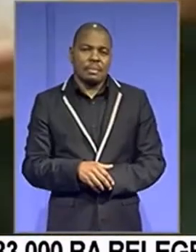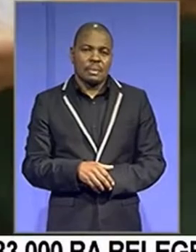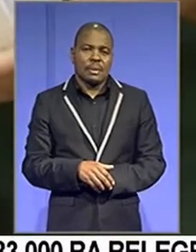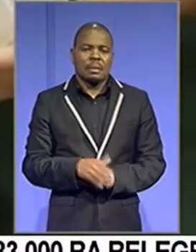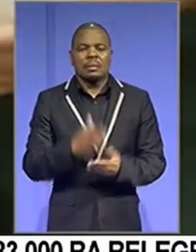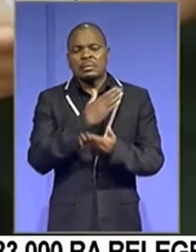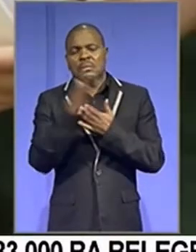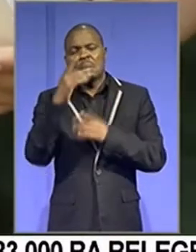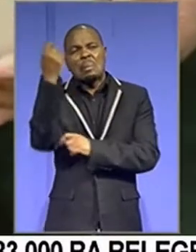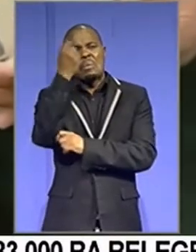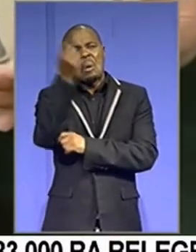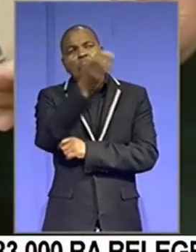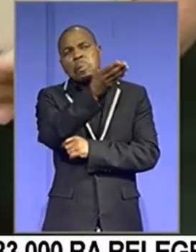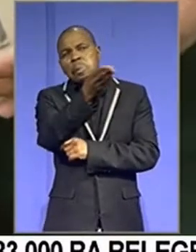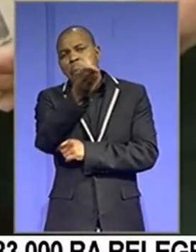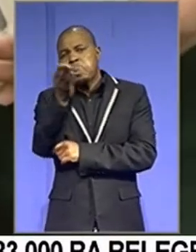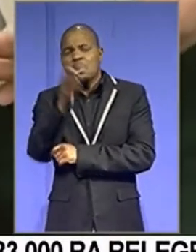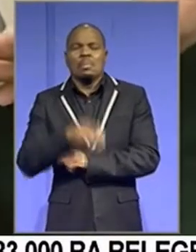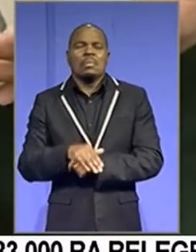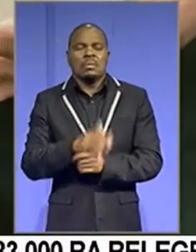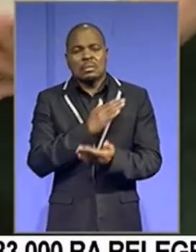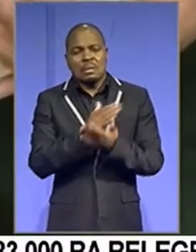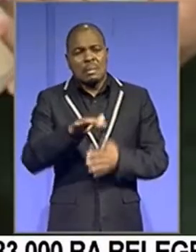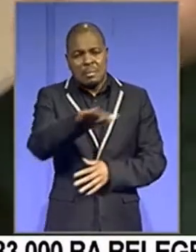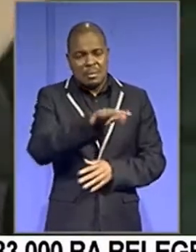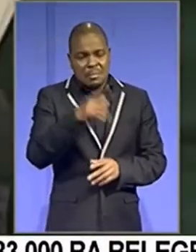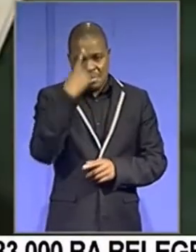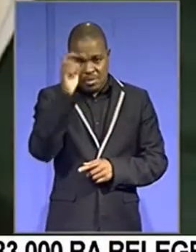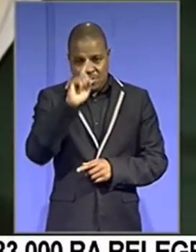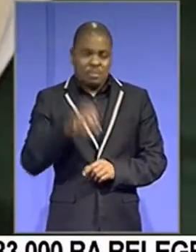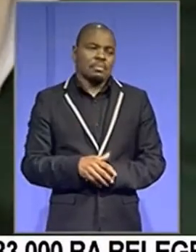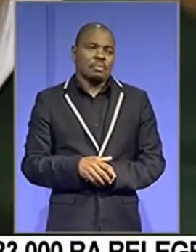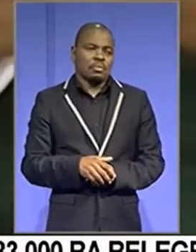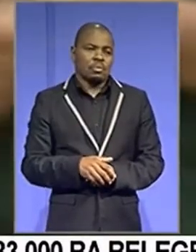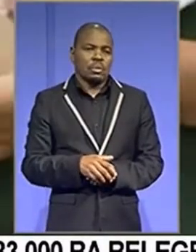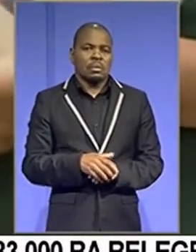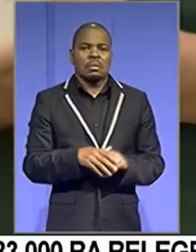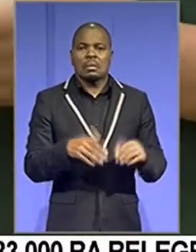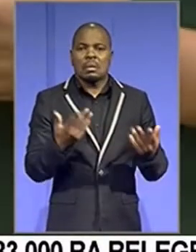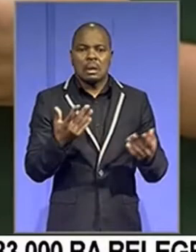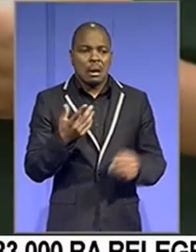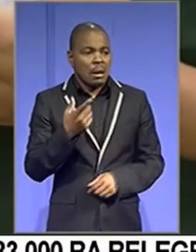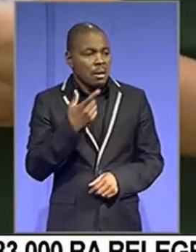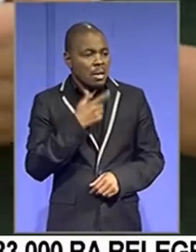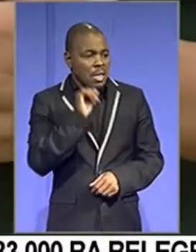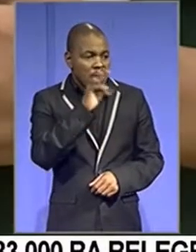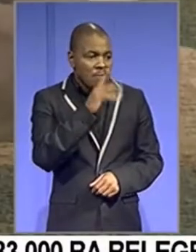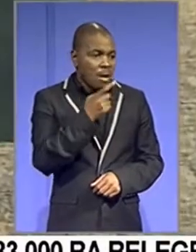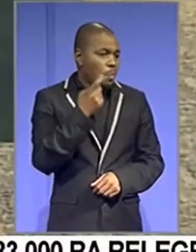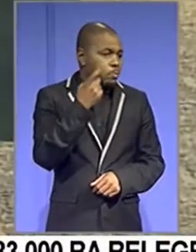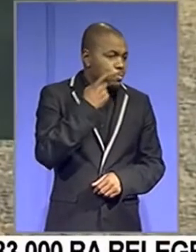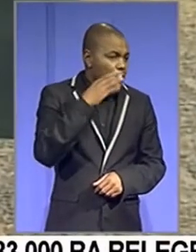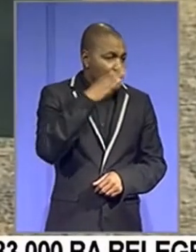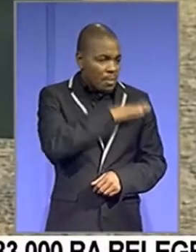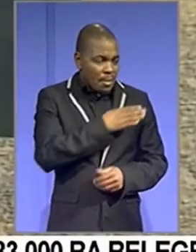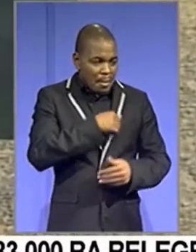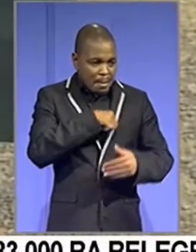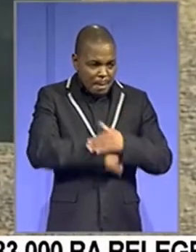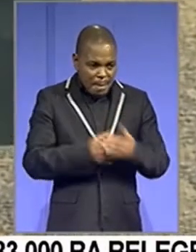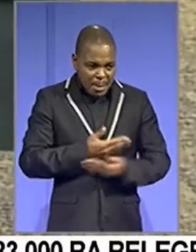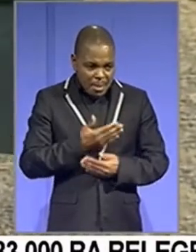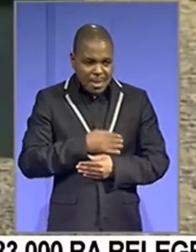metse magaeng re sa nna le go believe mo taba tsa gore ga o sa ime o sena ngwana gora gore a o